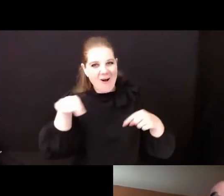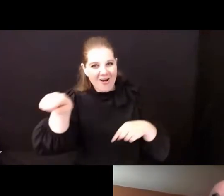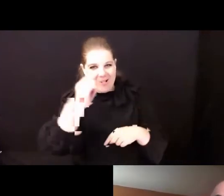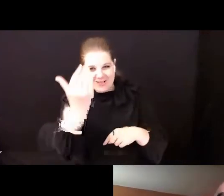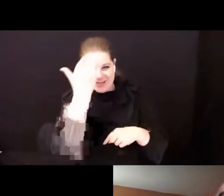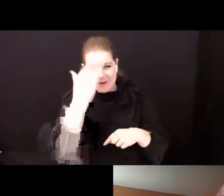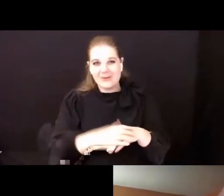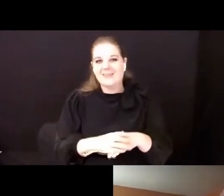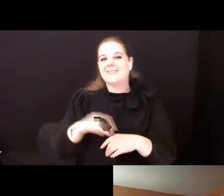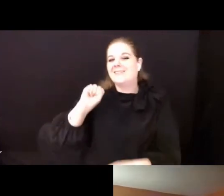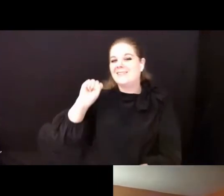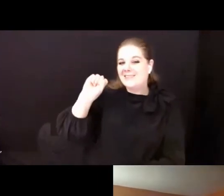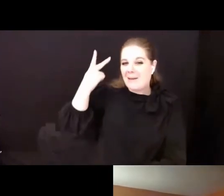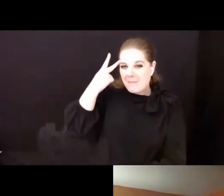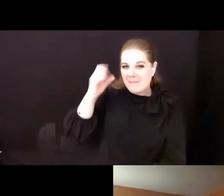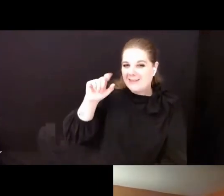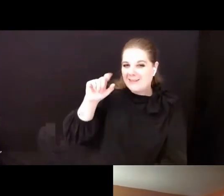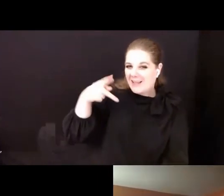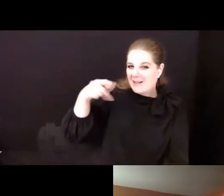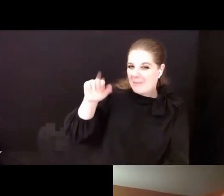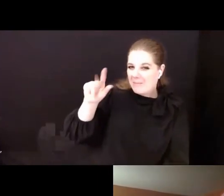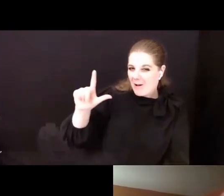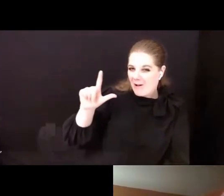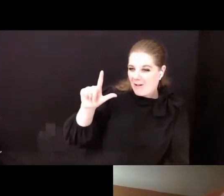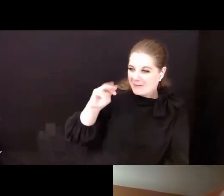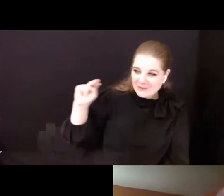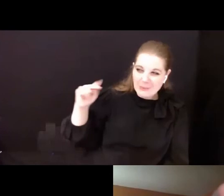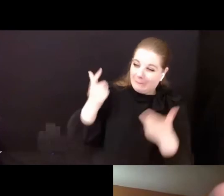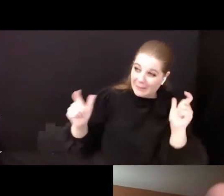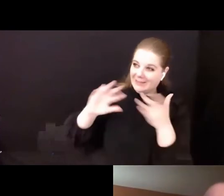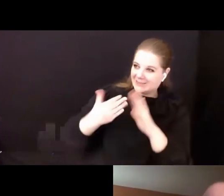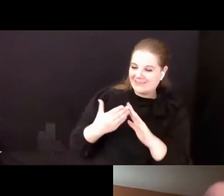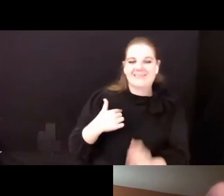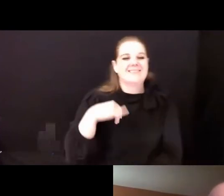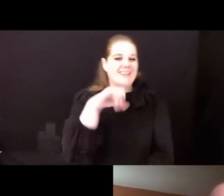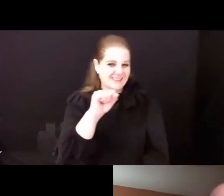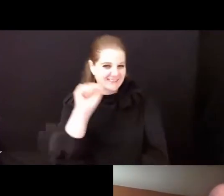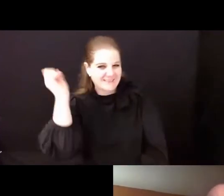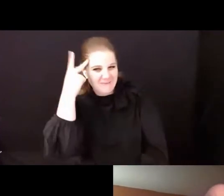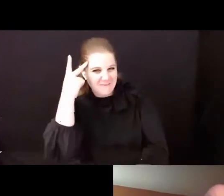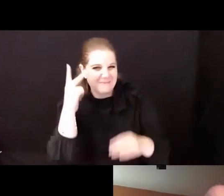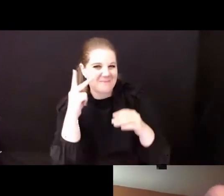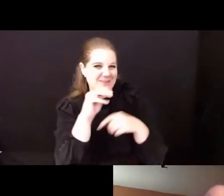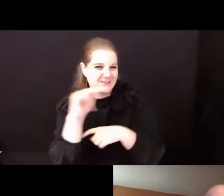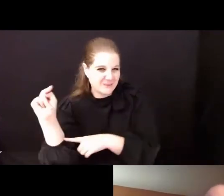city, St. Paul, Minnesota. Okay. St. Paul, Minnesota, yes. And